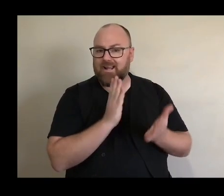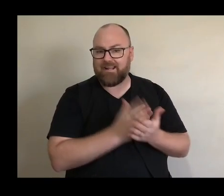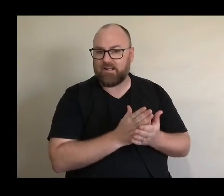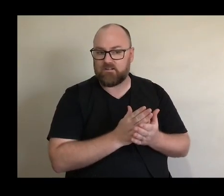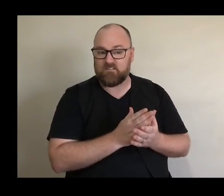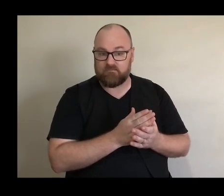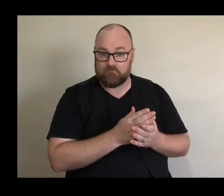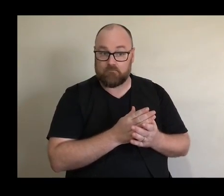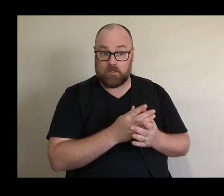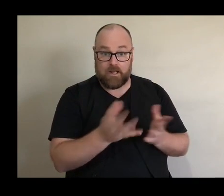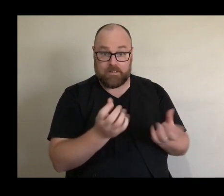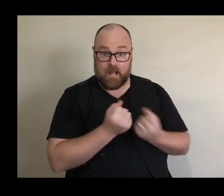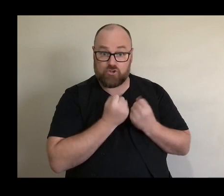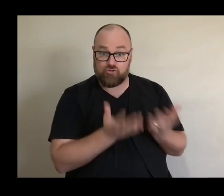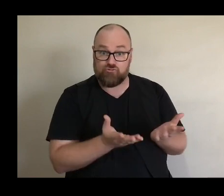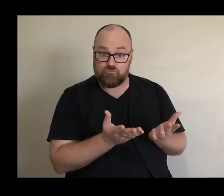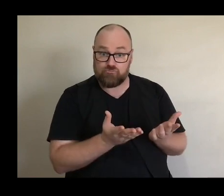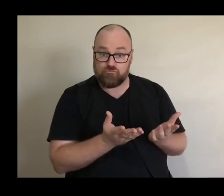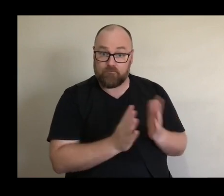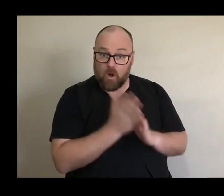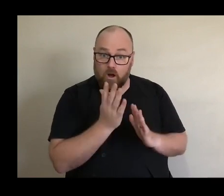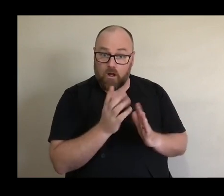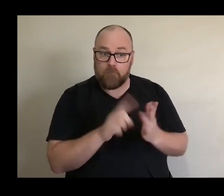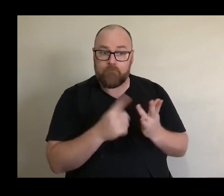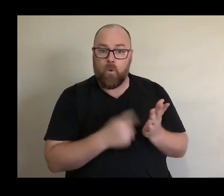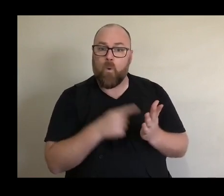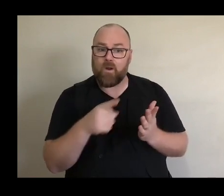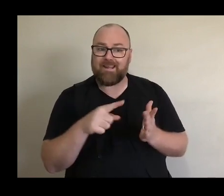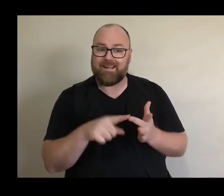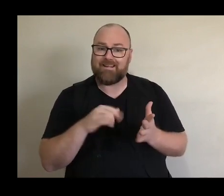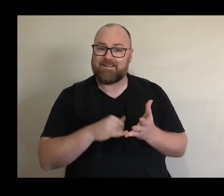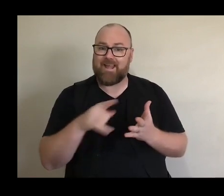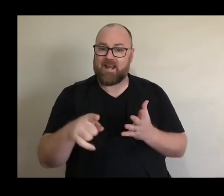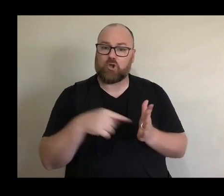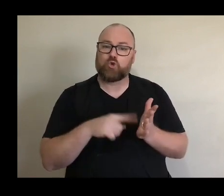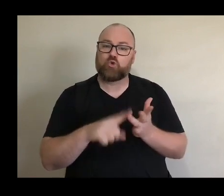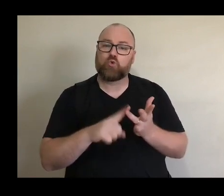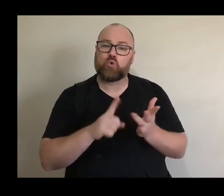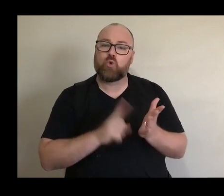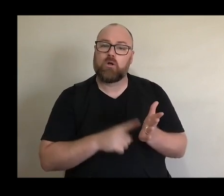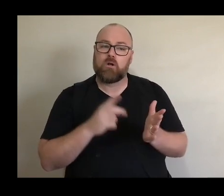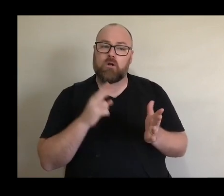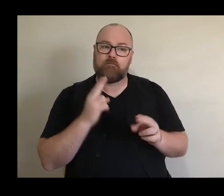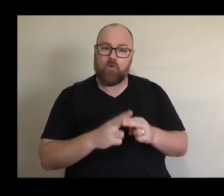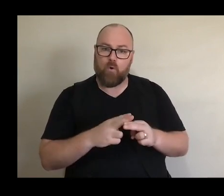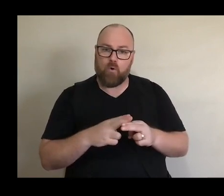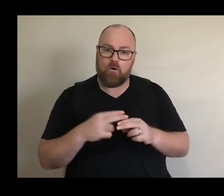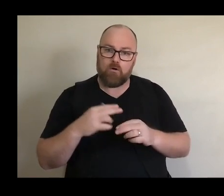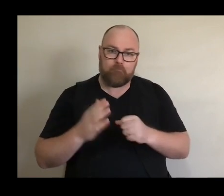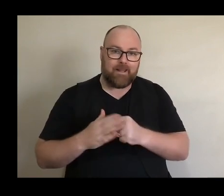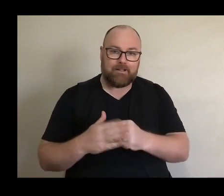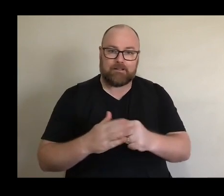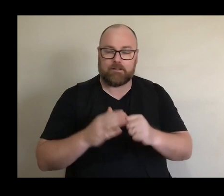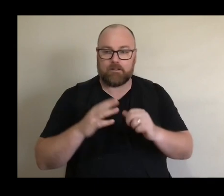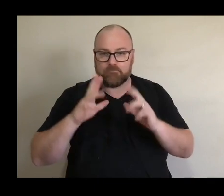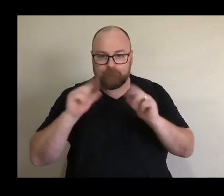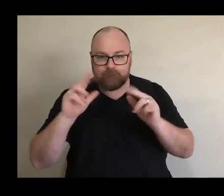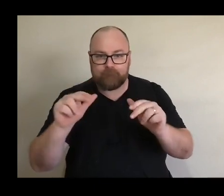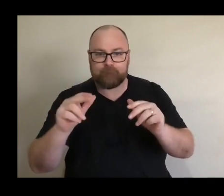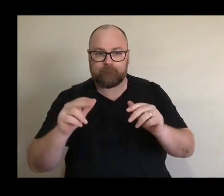destructive force, or is it a tool for maintenance? Is it a form of care? Is it a way that we could